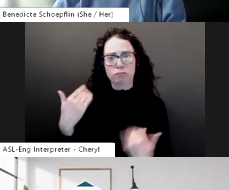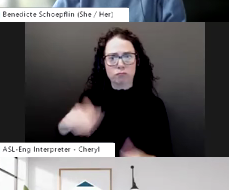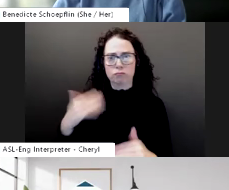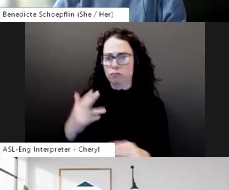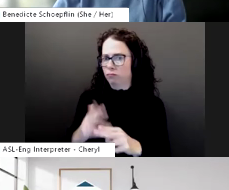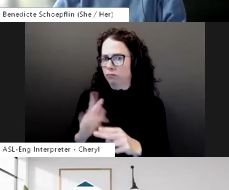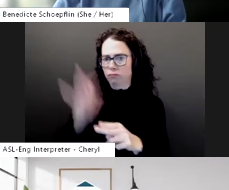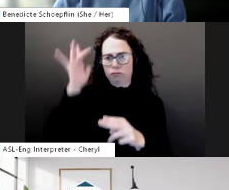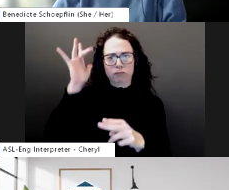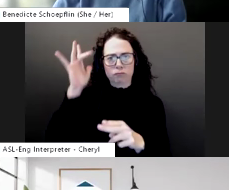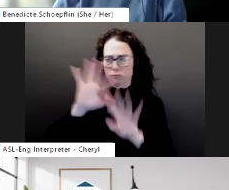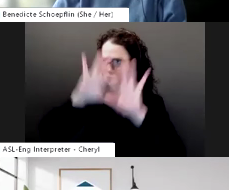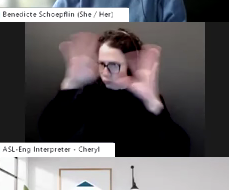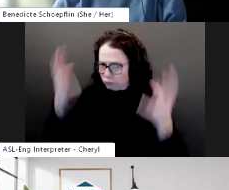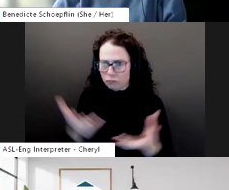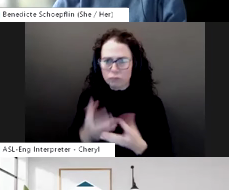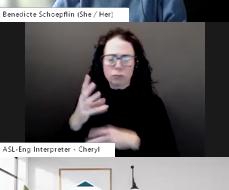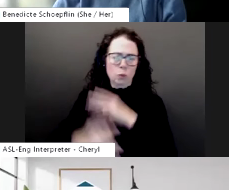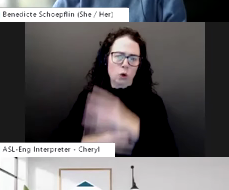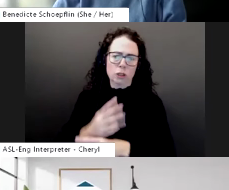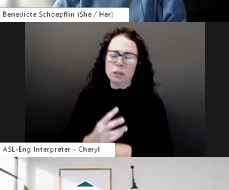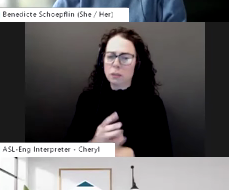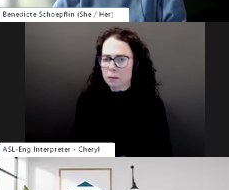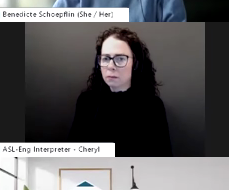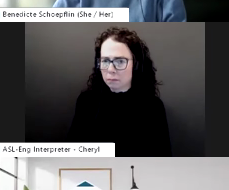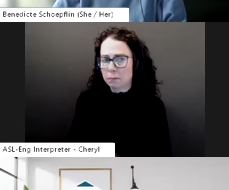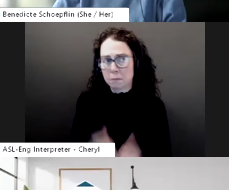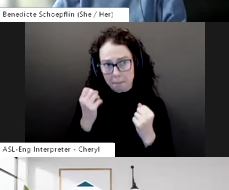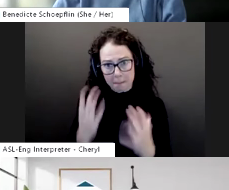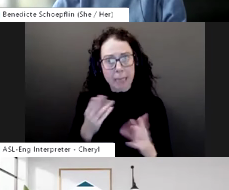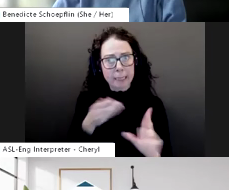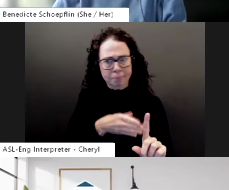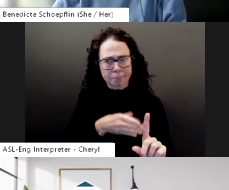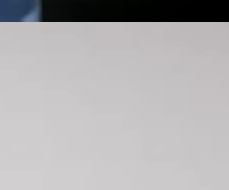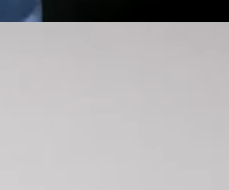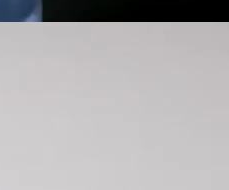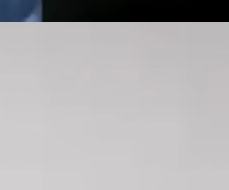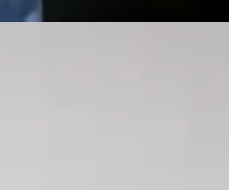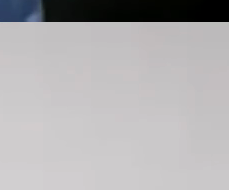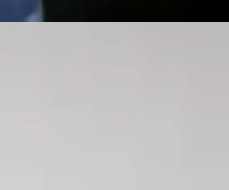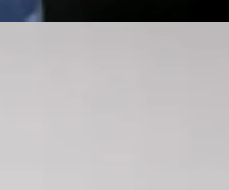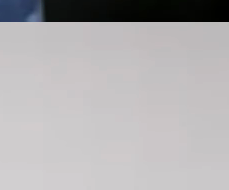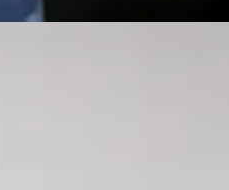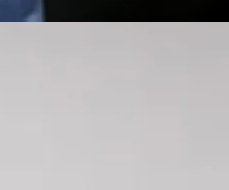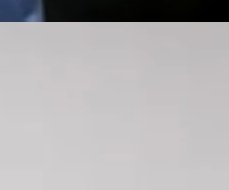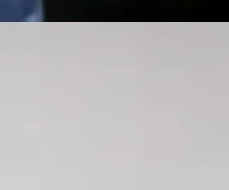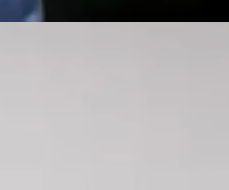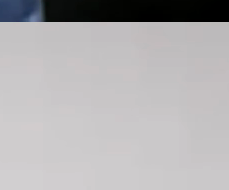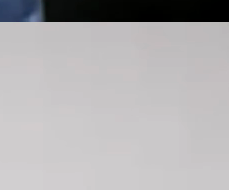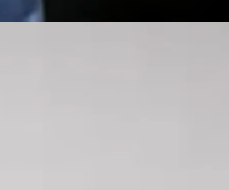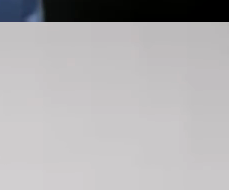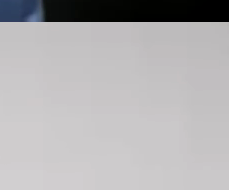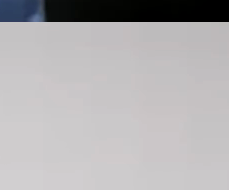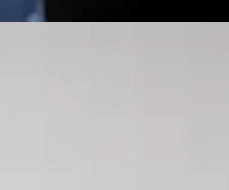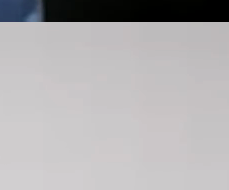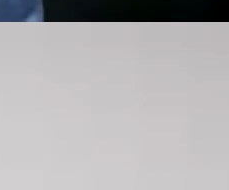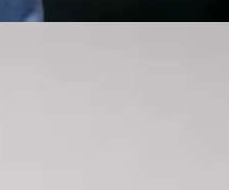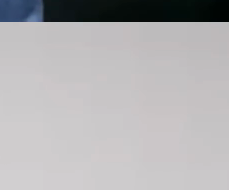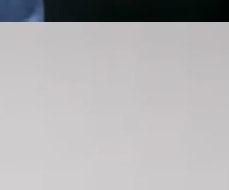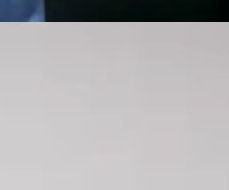So many people recommend them, and certainly it's a trustworthy tool.